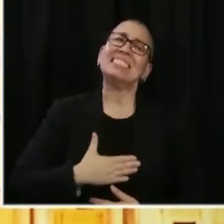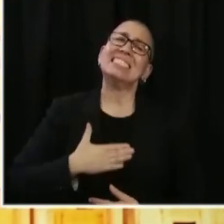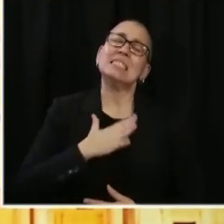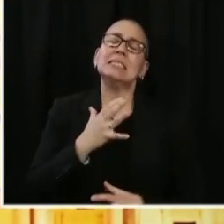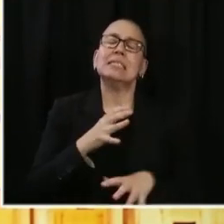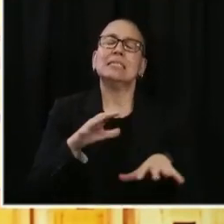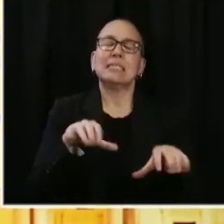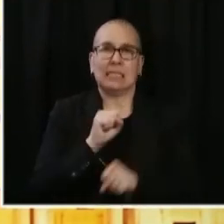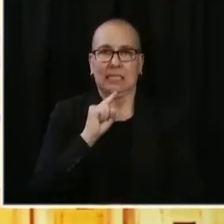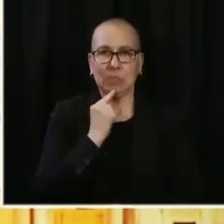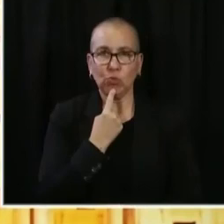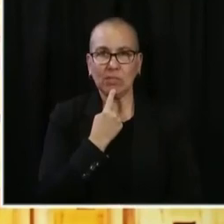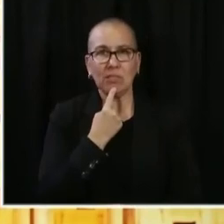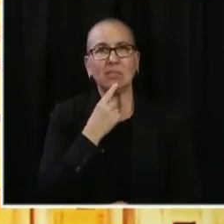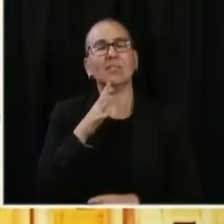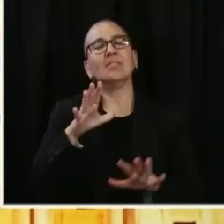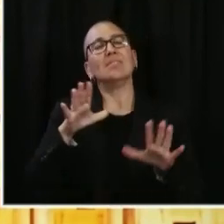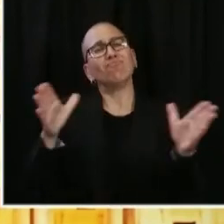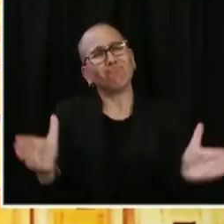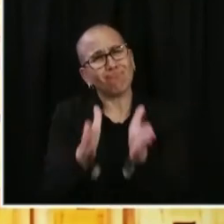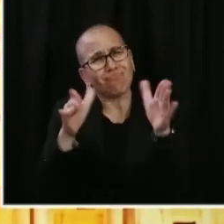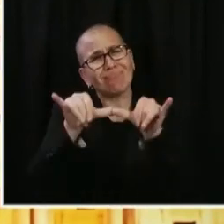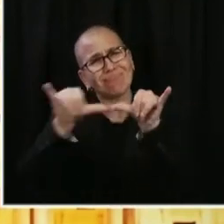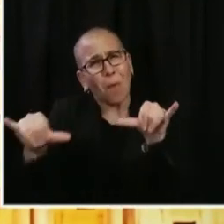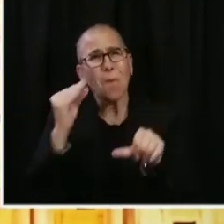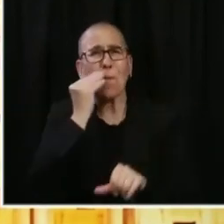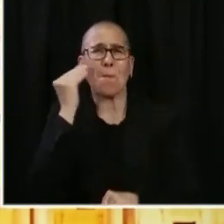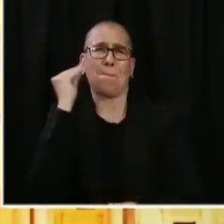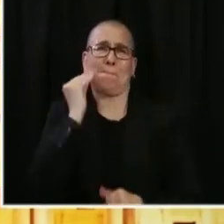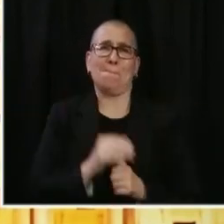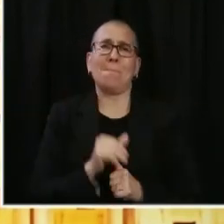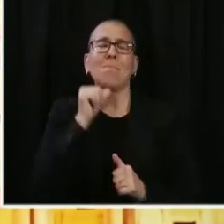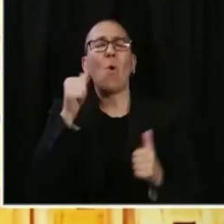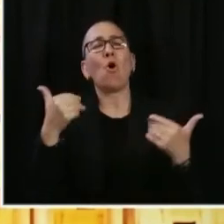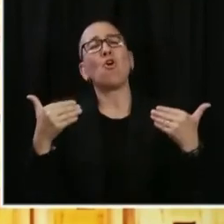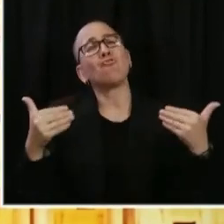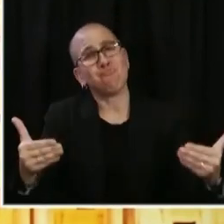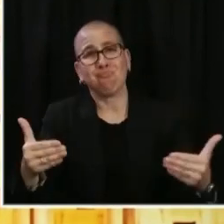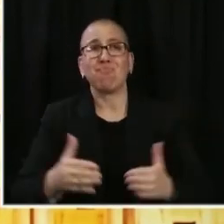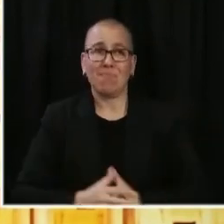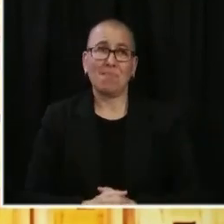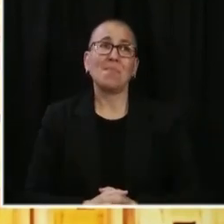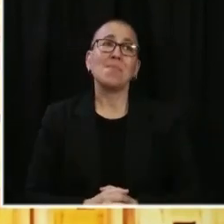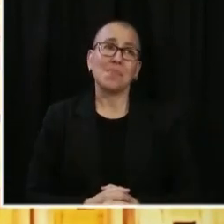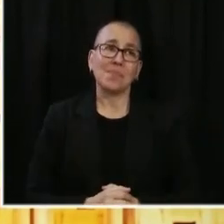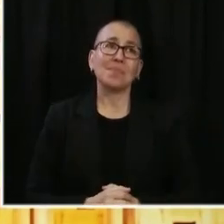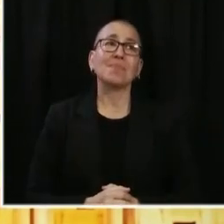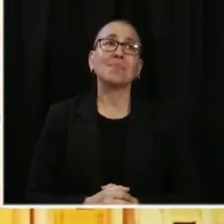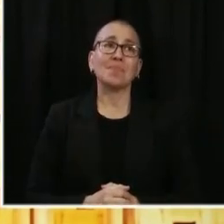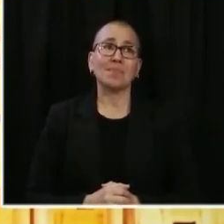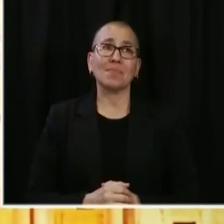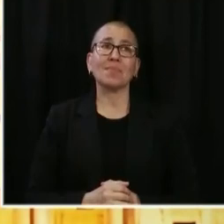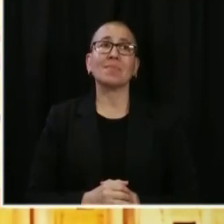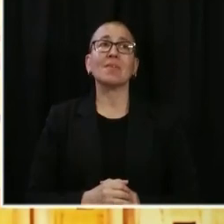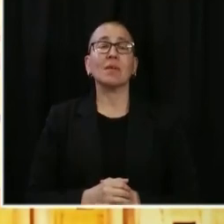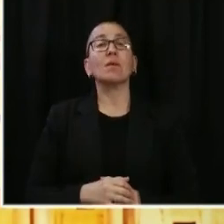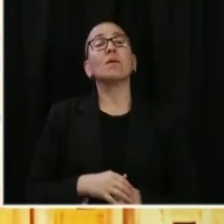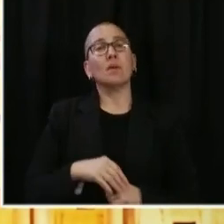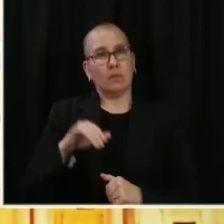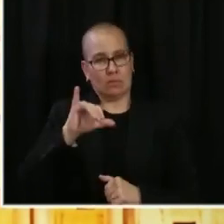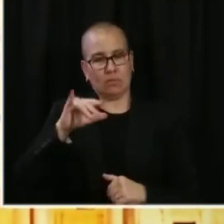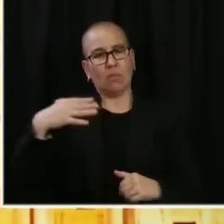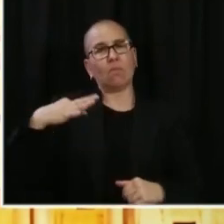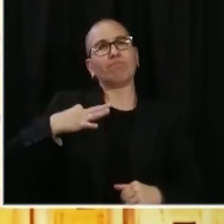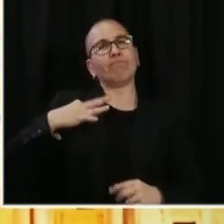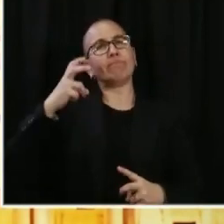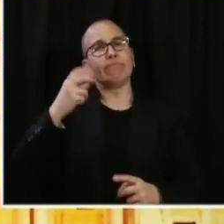that if you're able to stay home, continue to do so. And for those of you who are asking to continue to self-isolate, we are committed